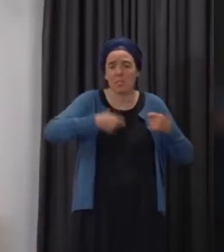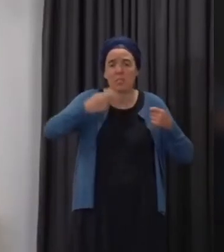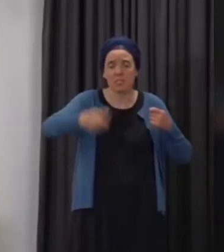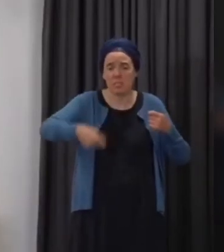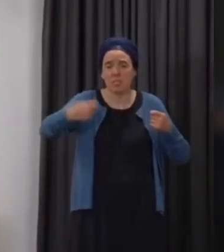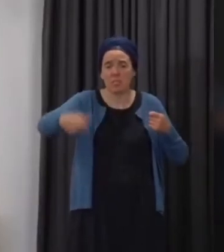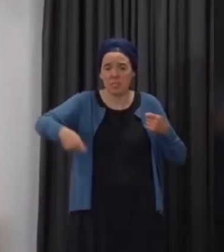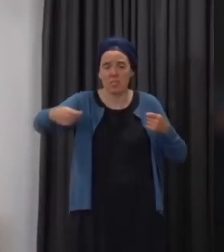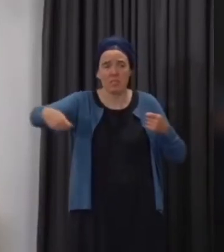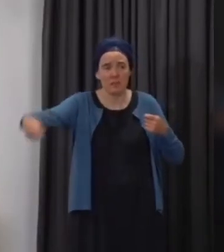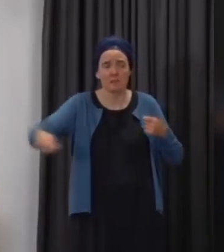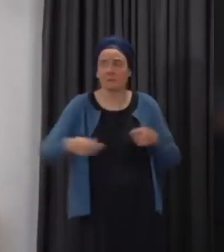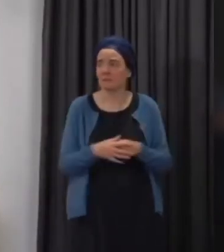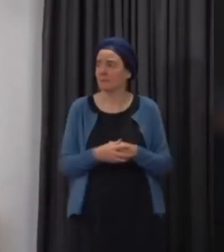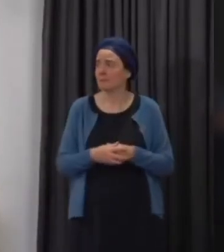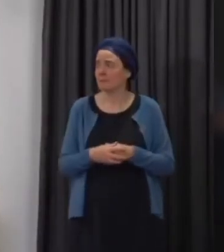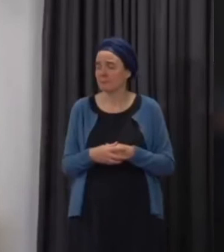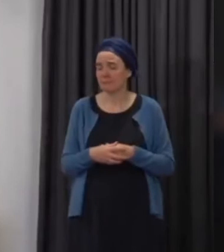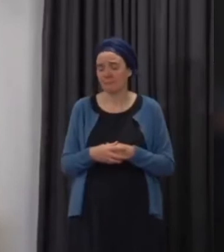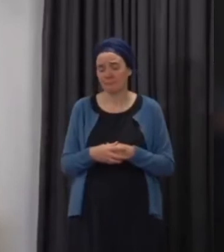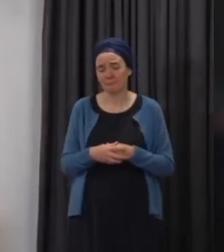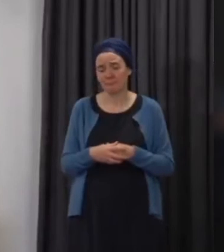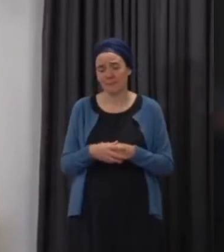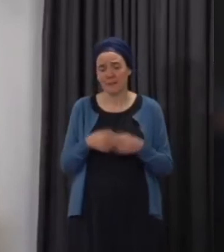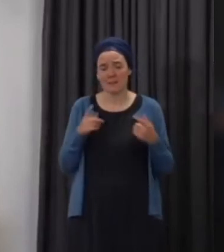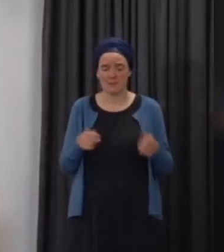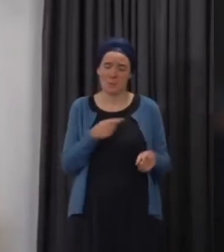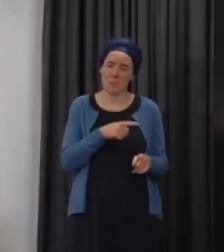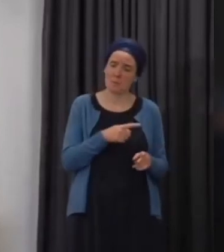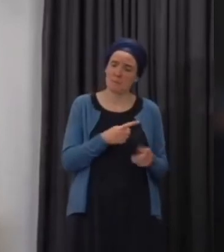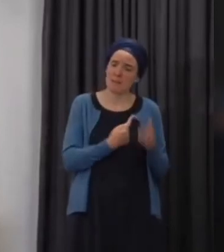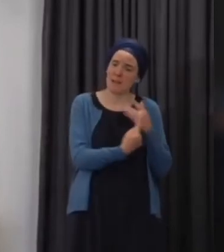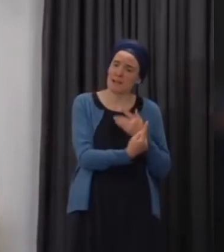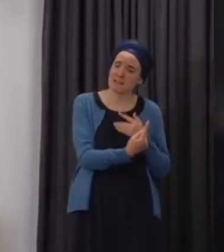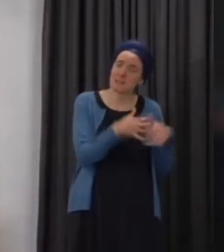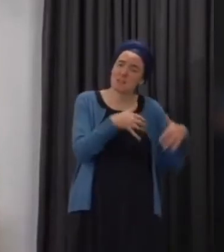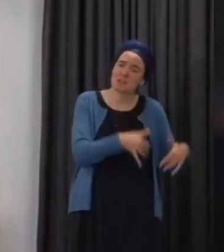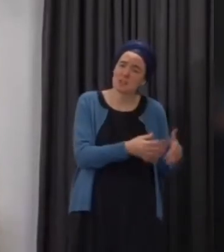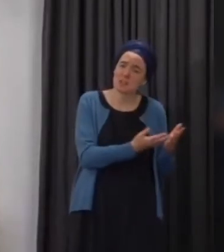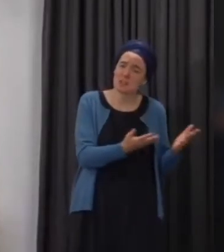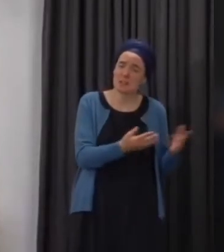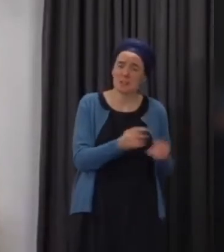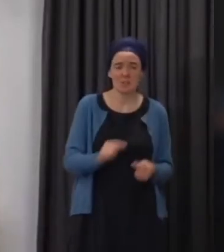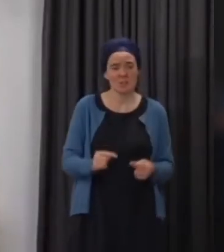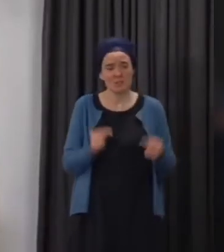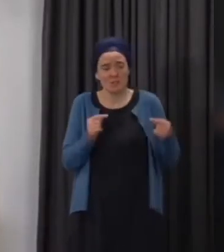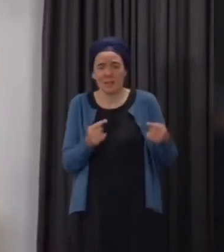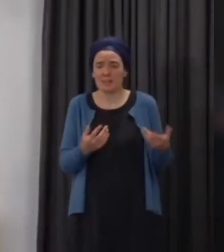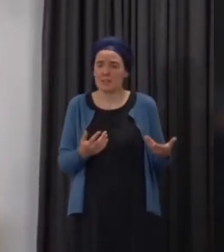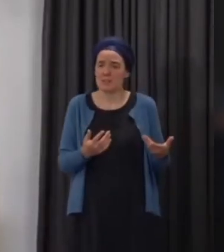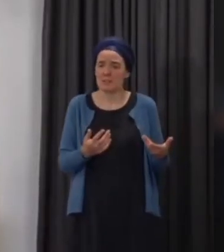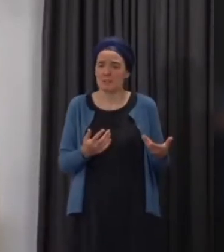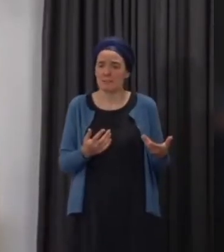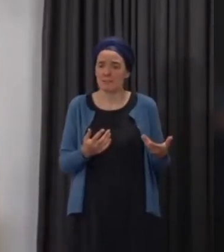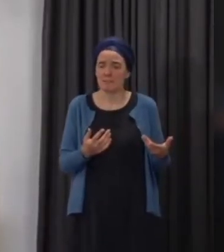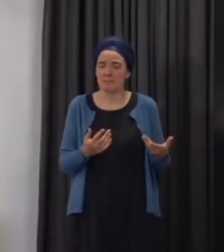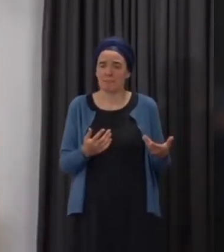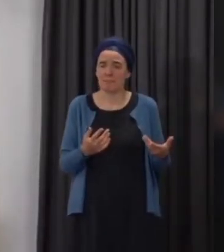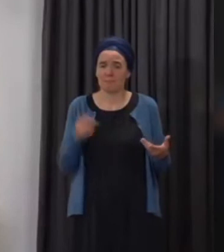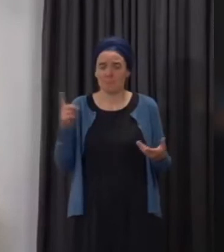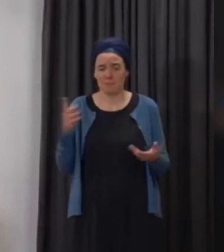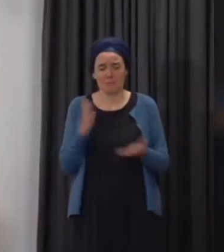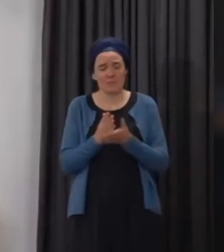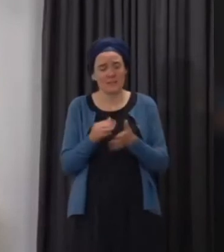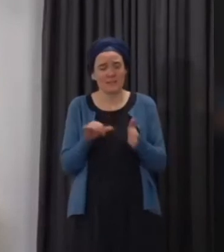Tulare Glyn-Jones was also asked at the start, and about the challenge in isolation, because as the First Minister set out yesterday, one of the real difficulties